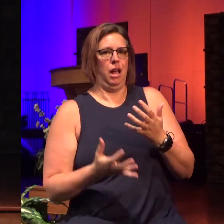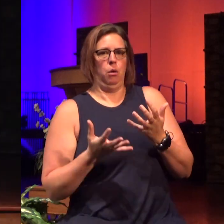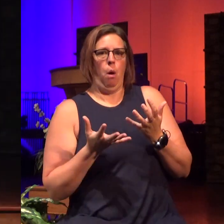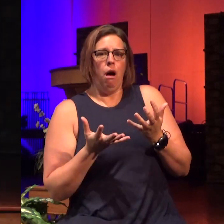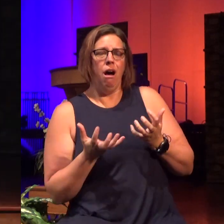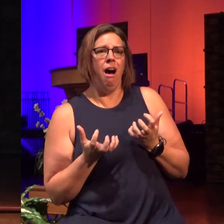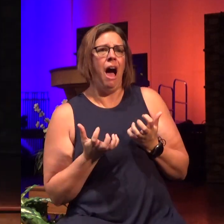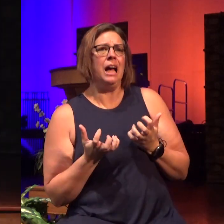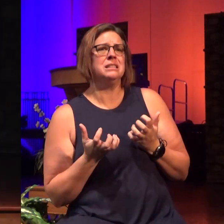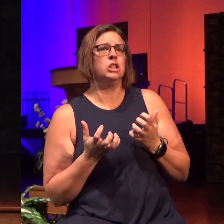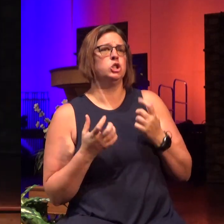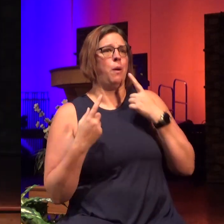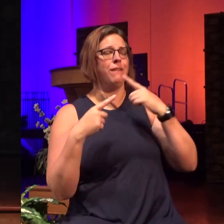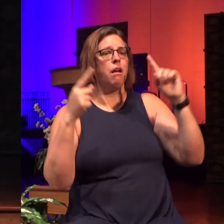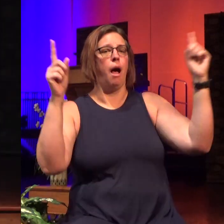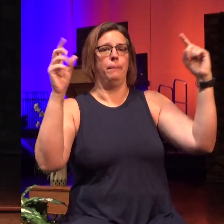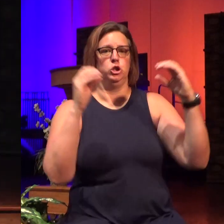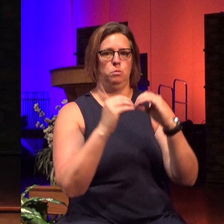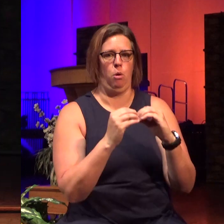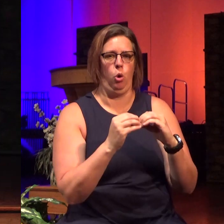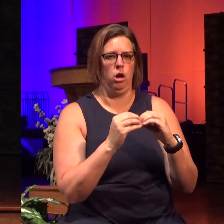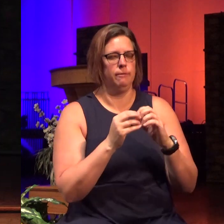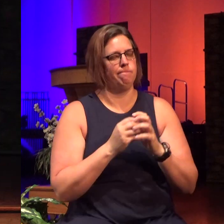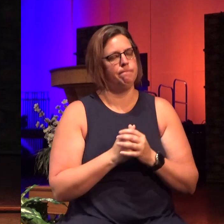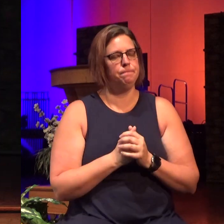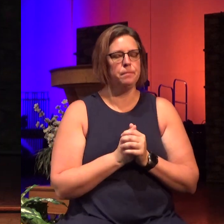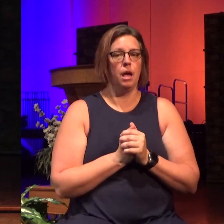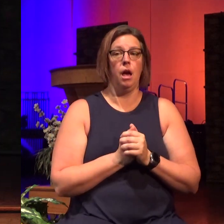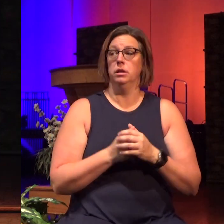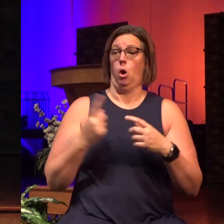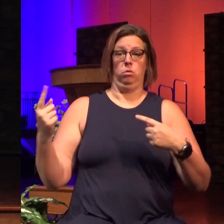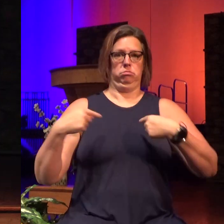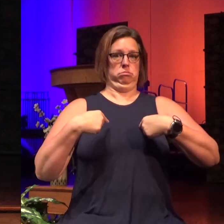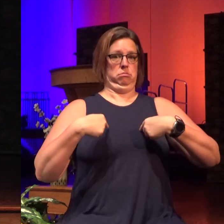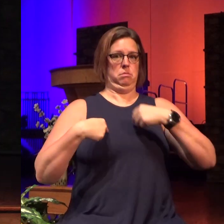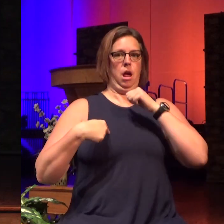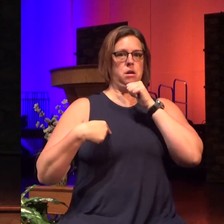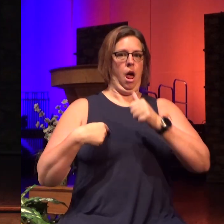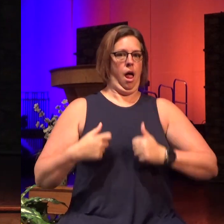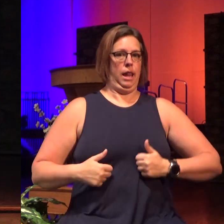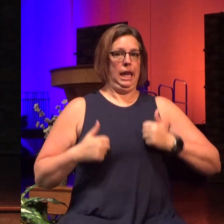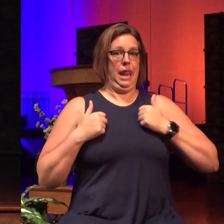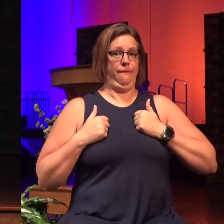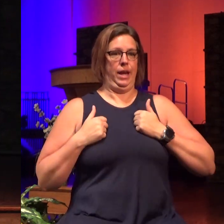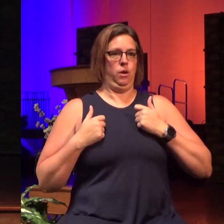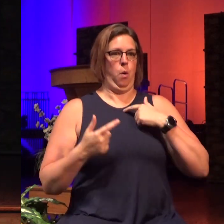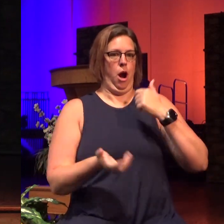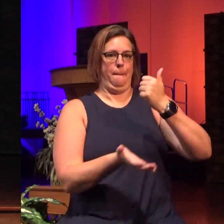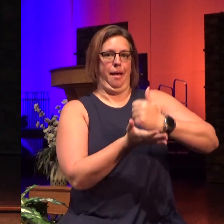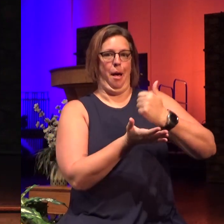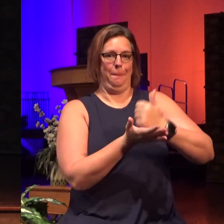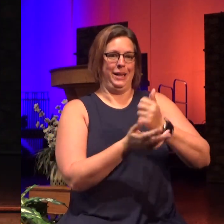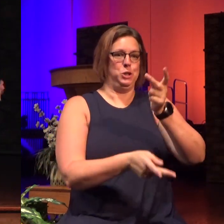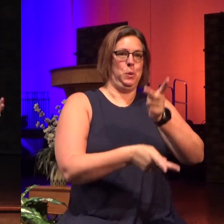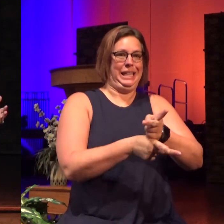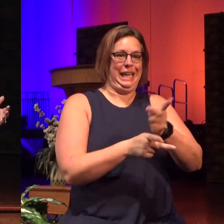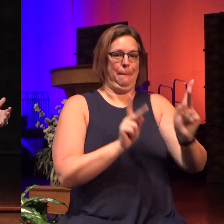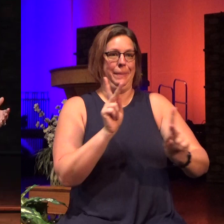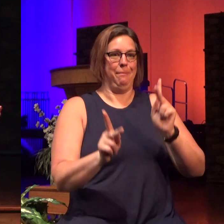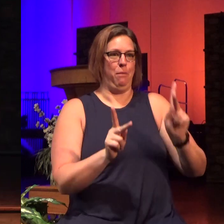to have accomplished more. And though I'm not living a life where I'm out helping to keep people from